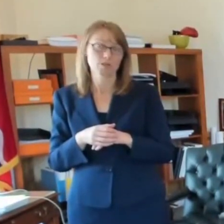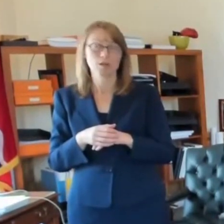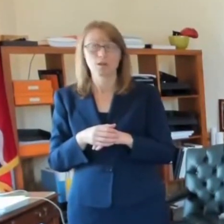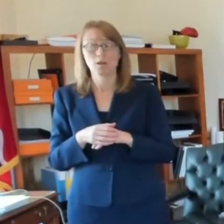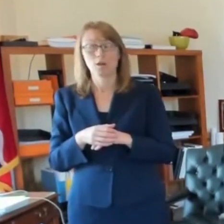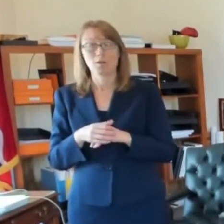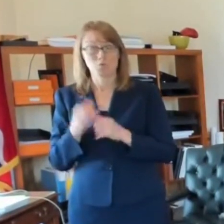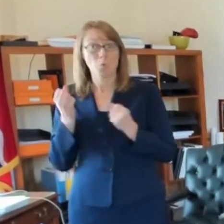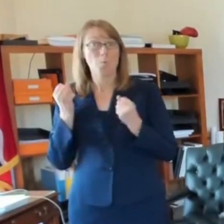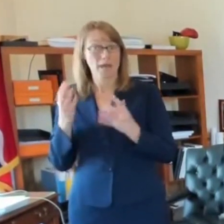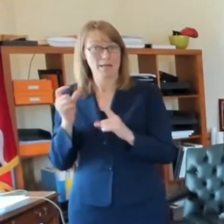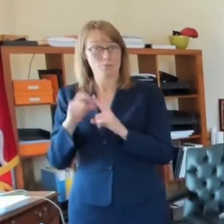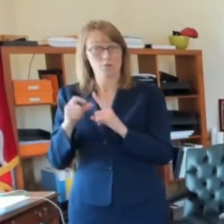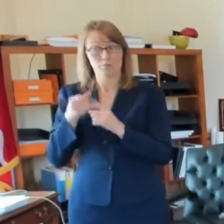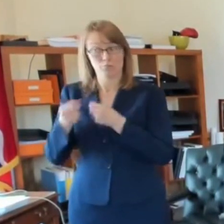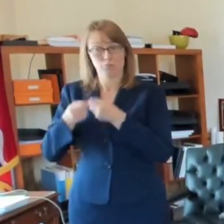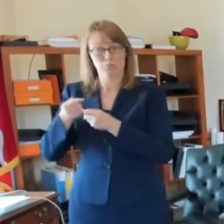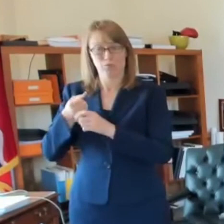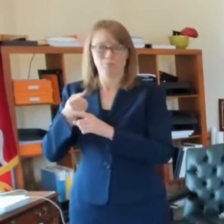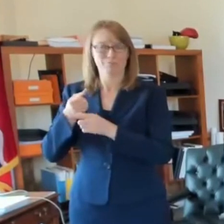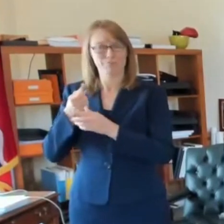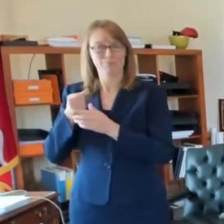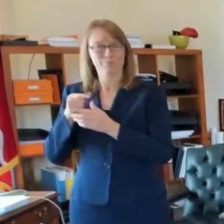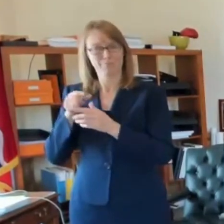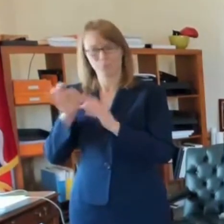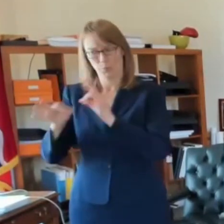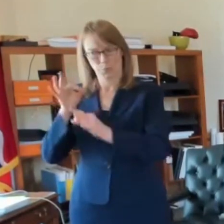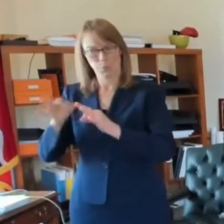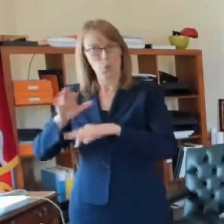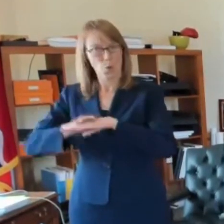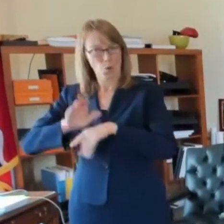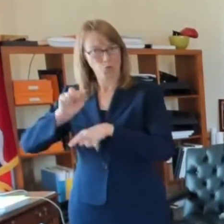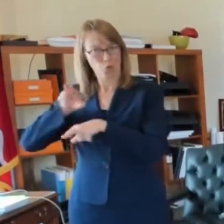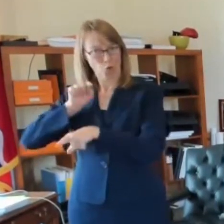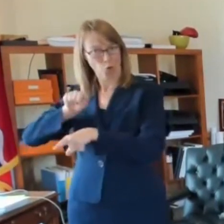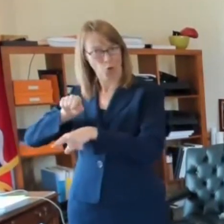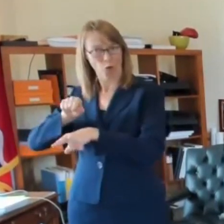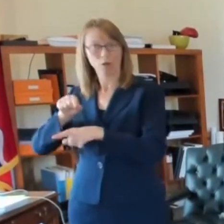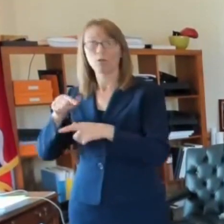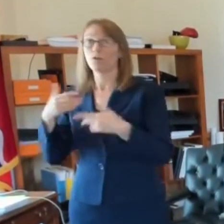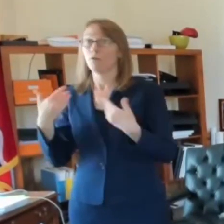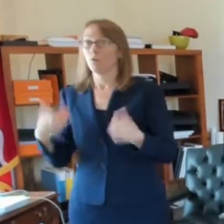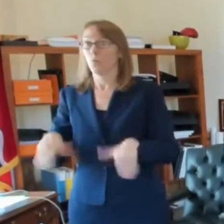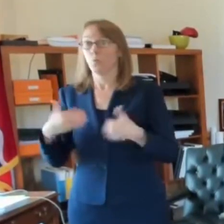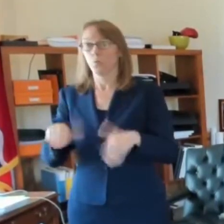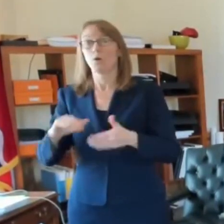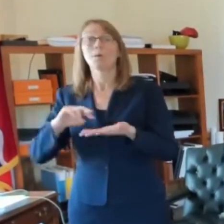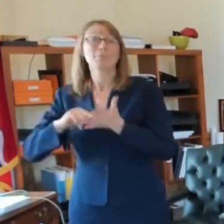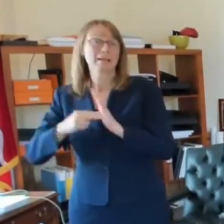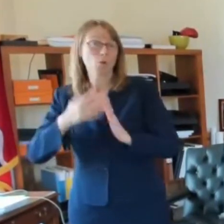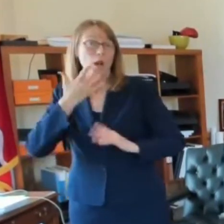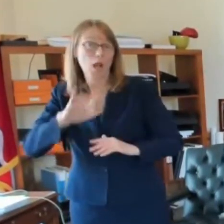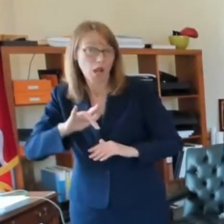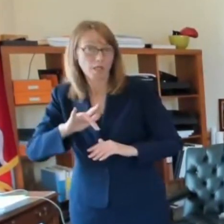way of saying that. Our police officers are facing danger every single